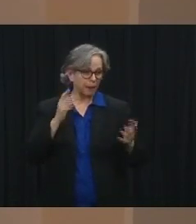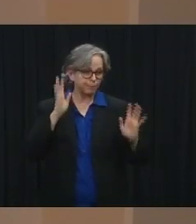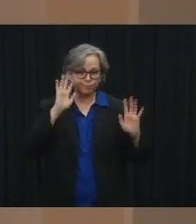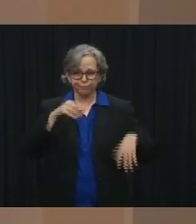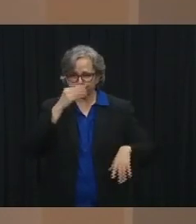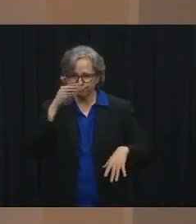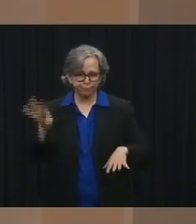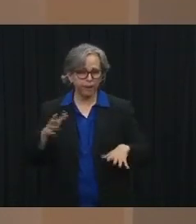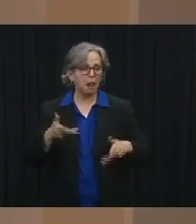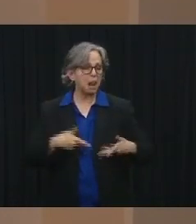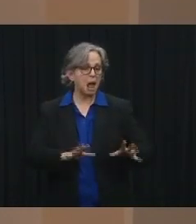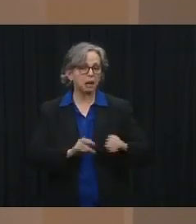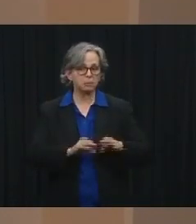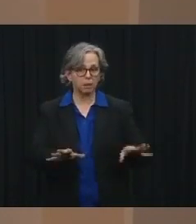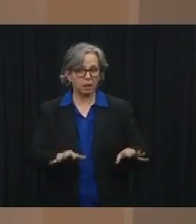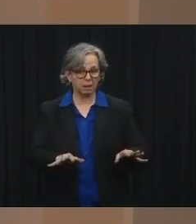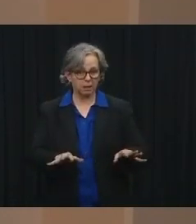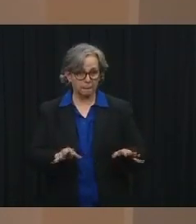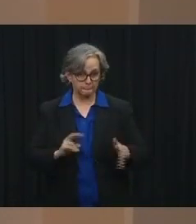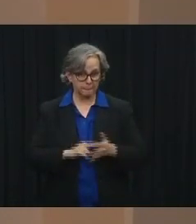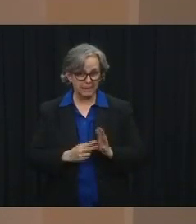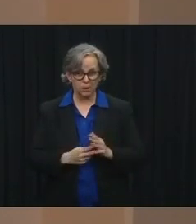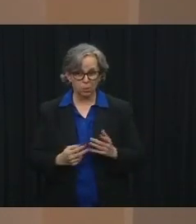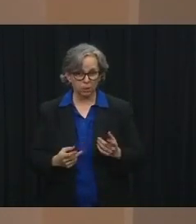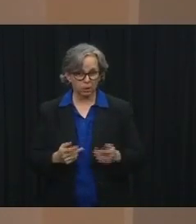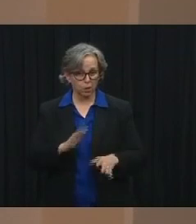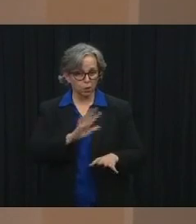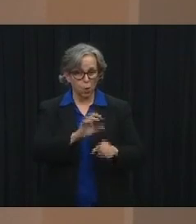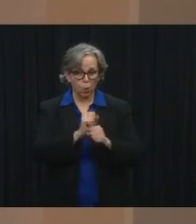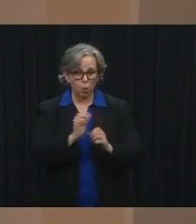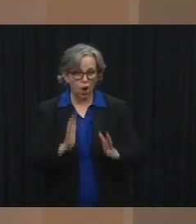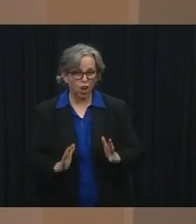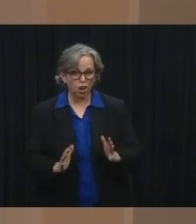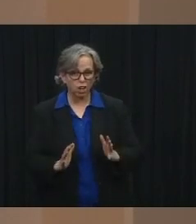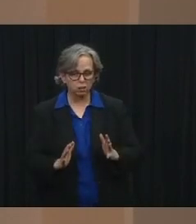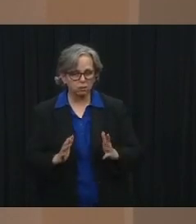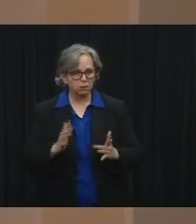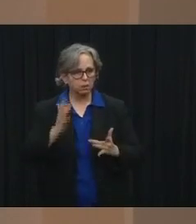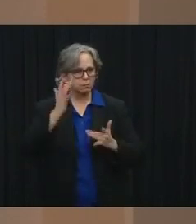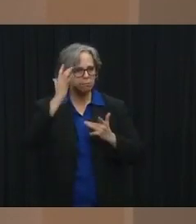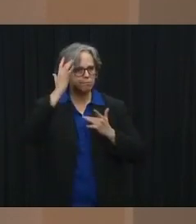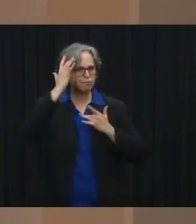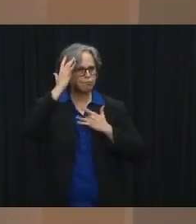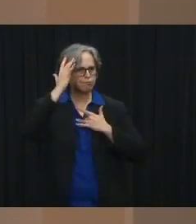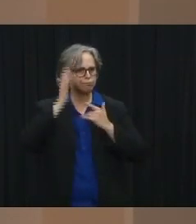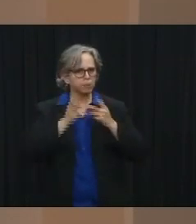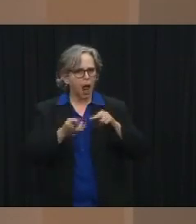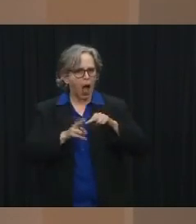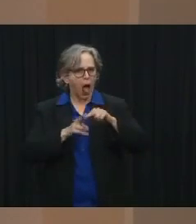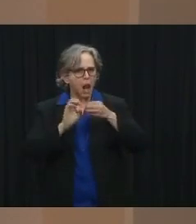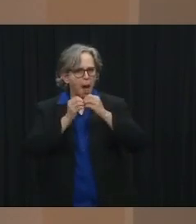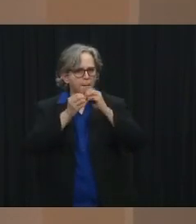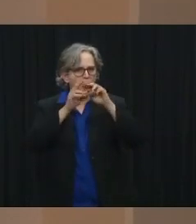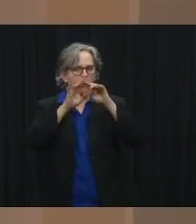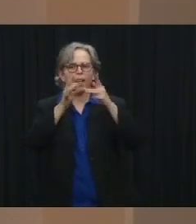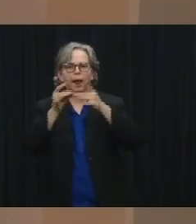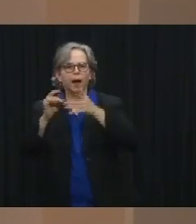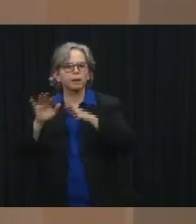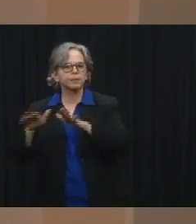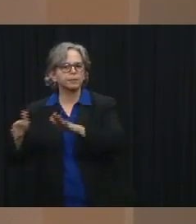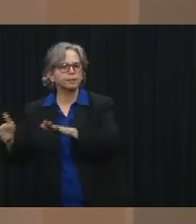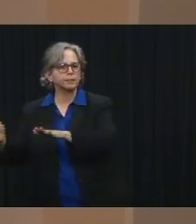would be counterproductive, that you would be spreading. So know that you have to comply with the safe workplace components of this